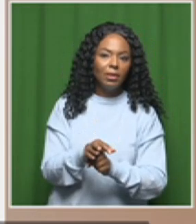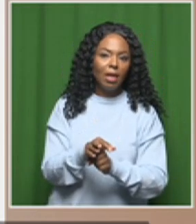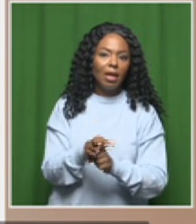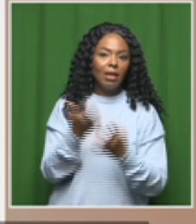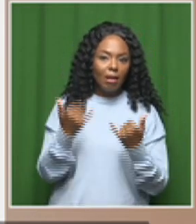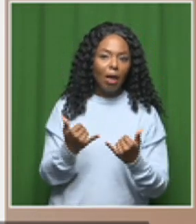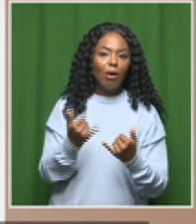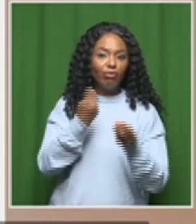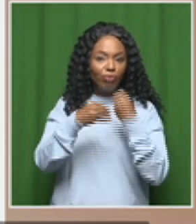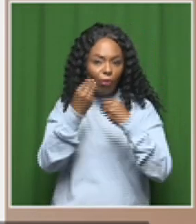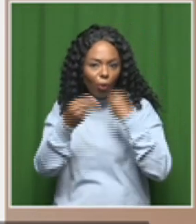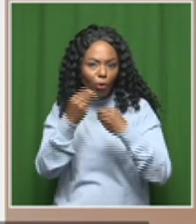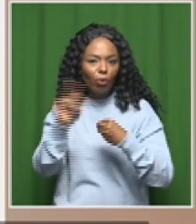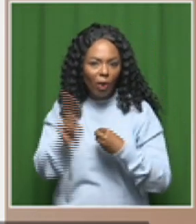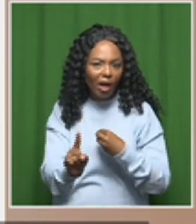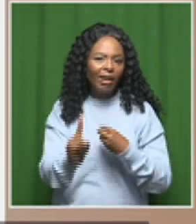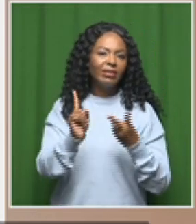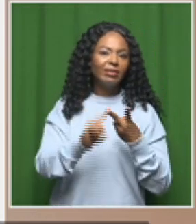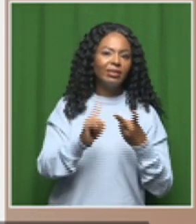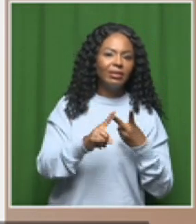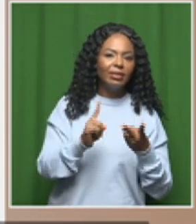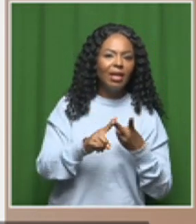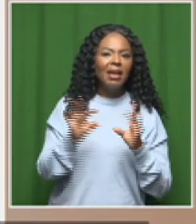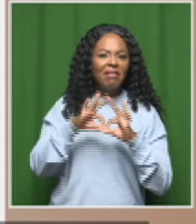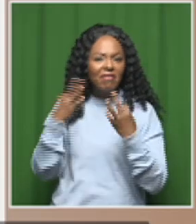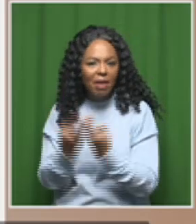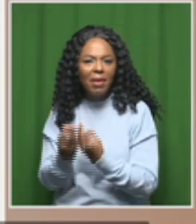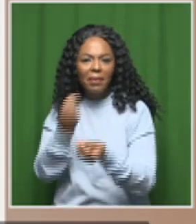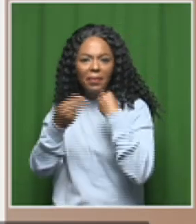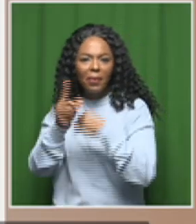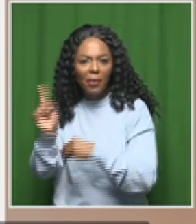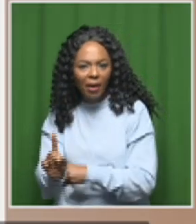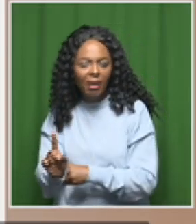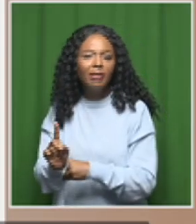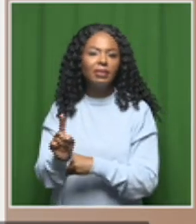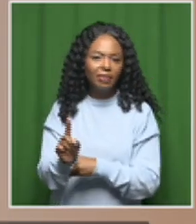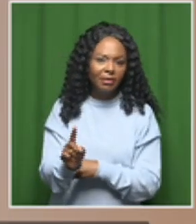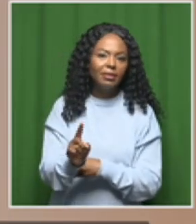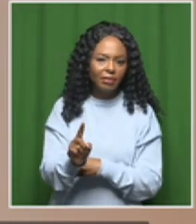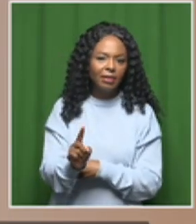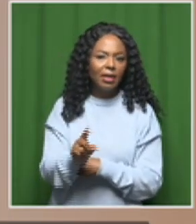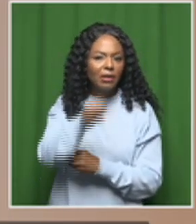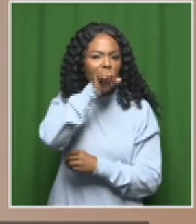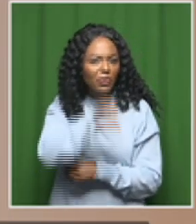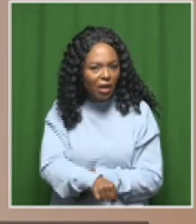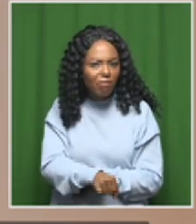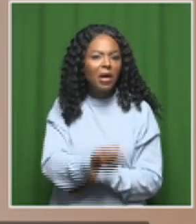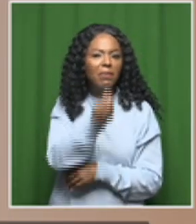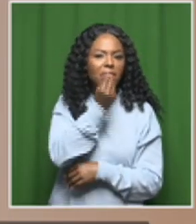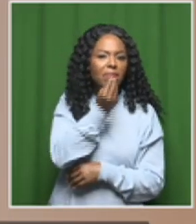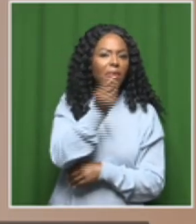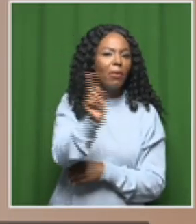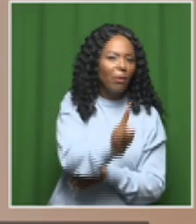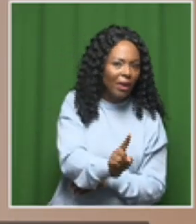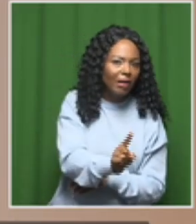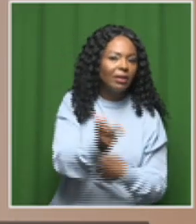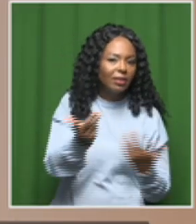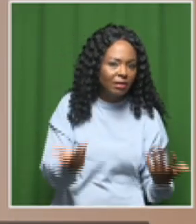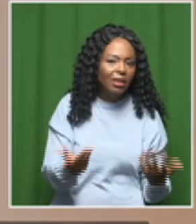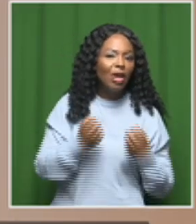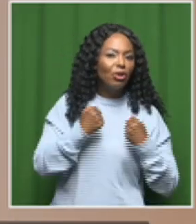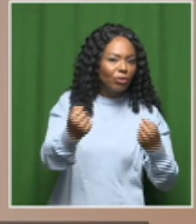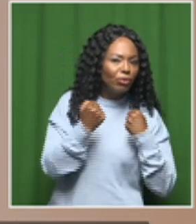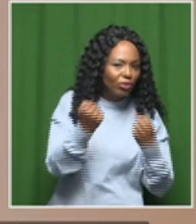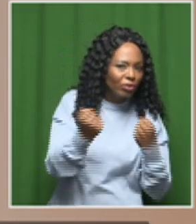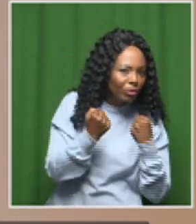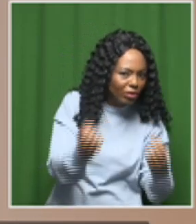people around you eating, things such as your behavior with food, your lifestyle, are you active enough, are you being